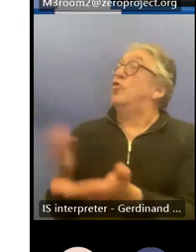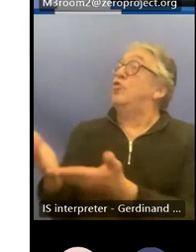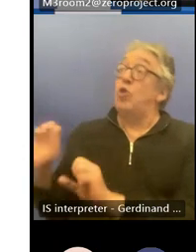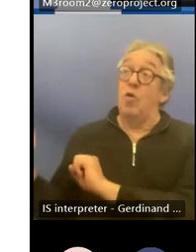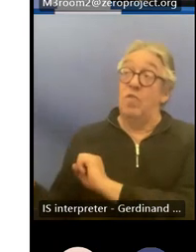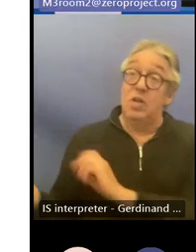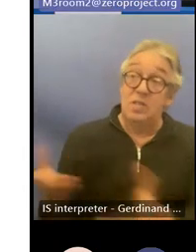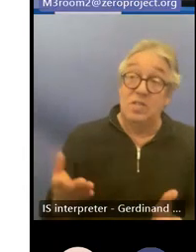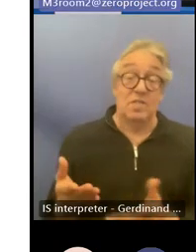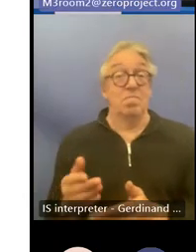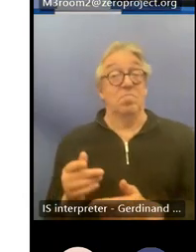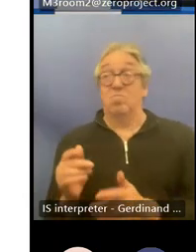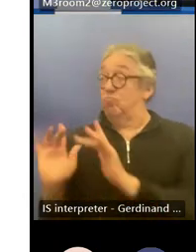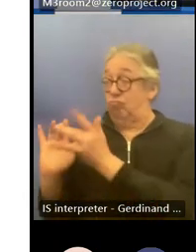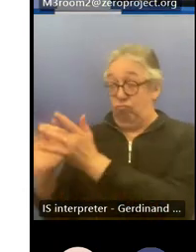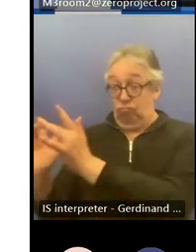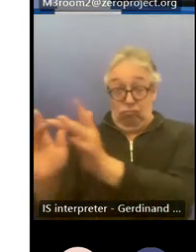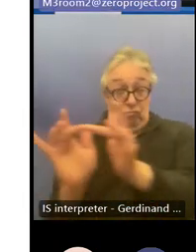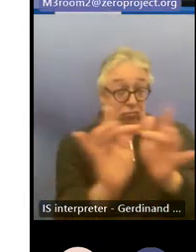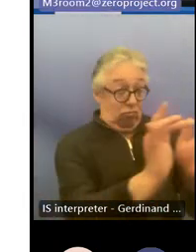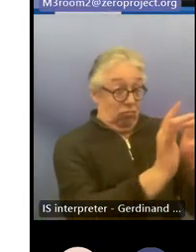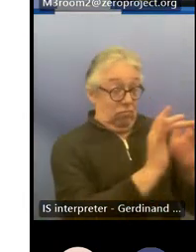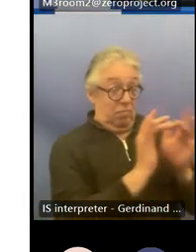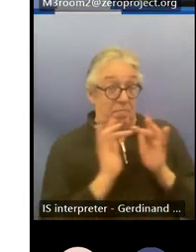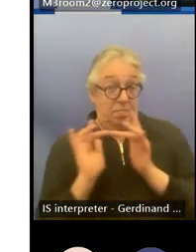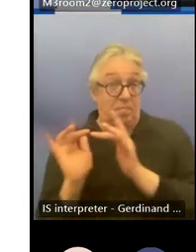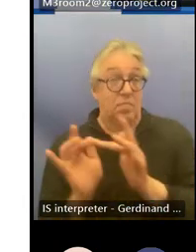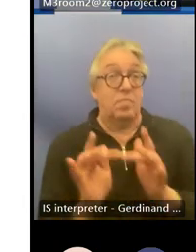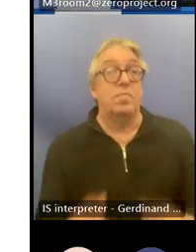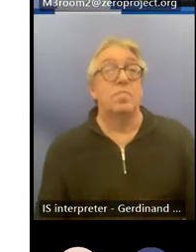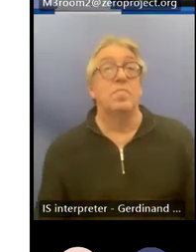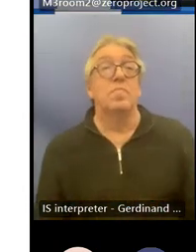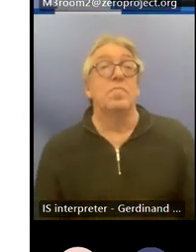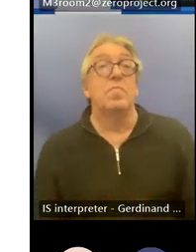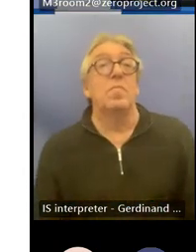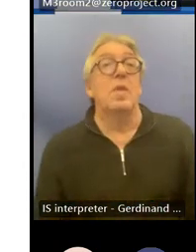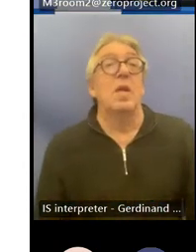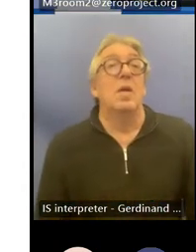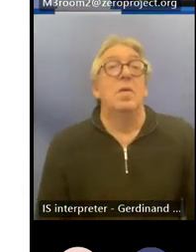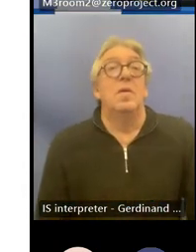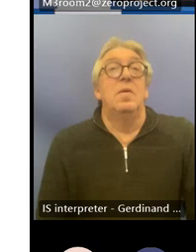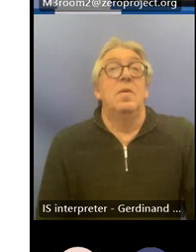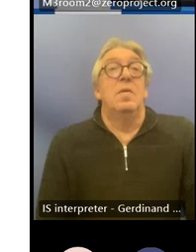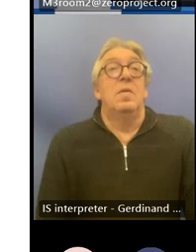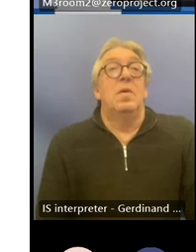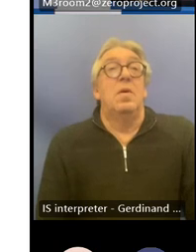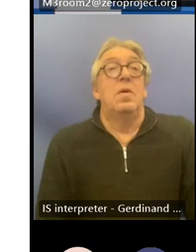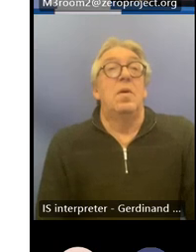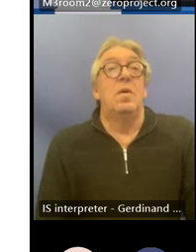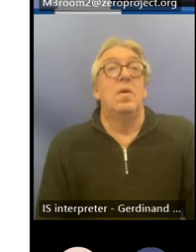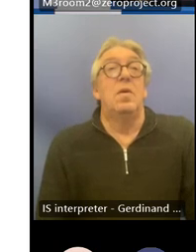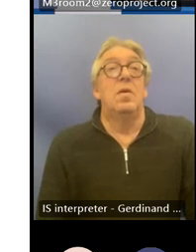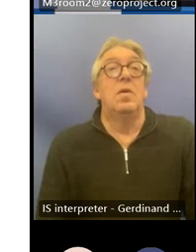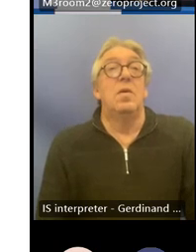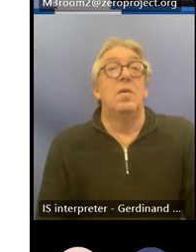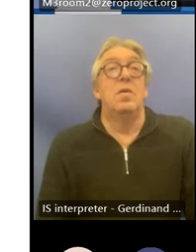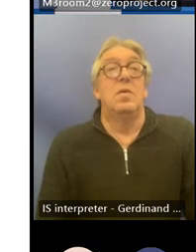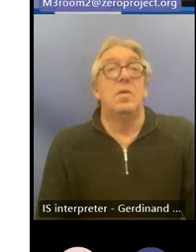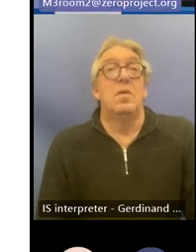networked program through our base. They dial in into the remote settings where these therapists and people are